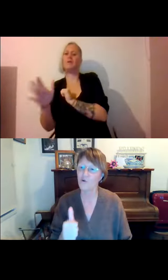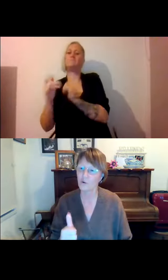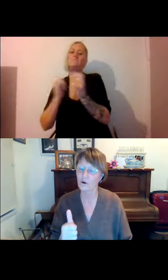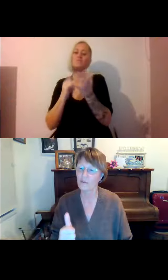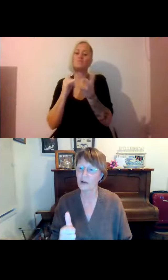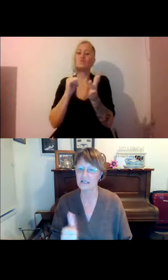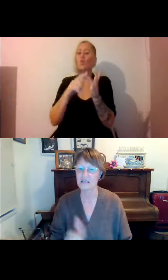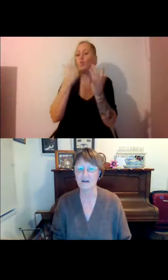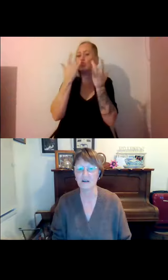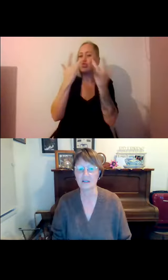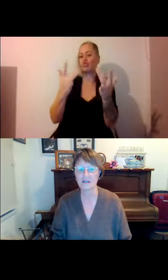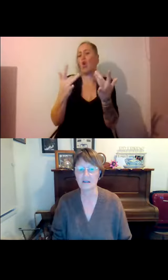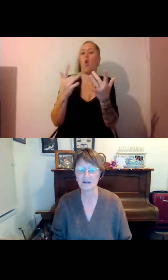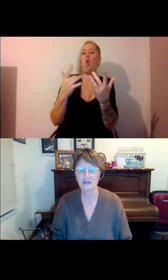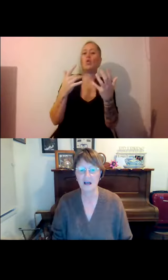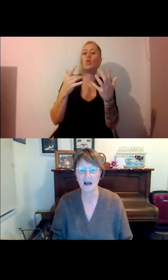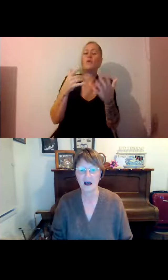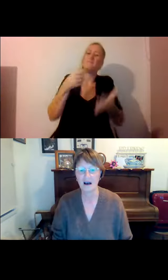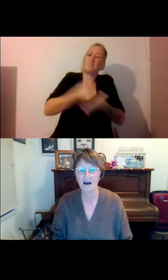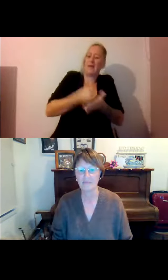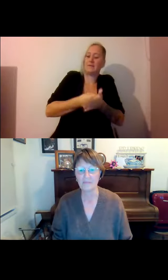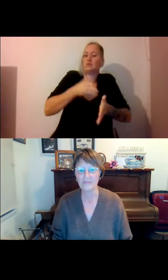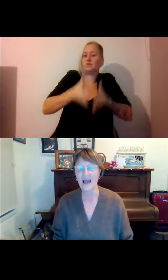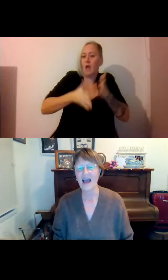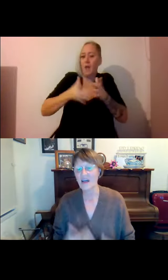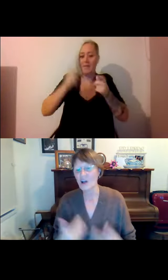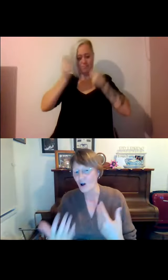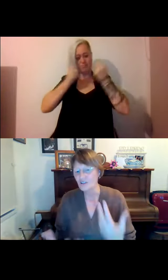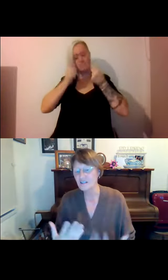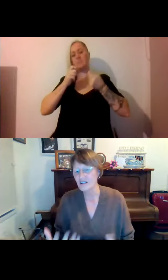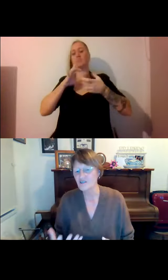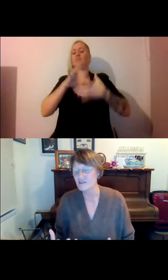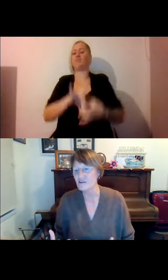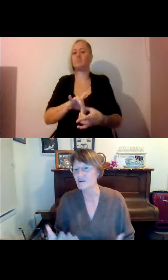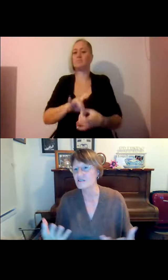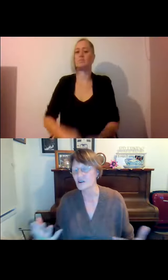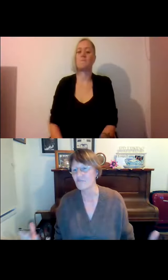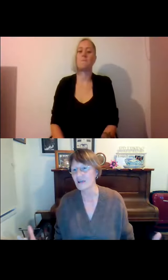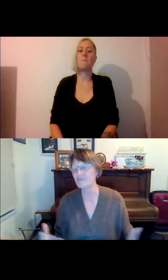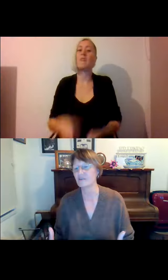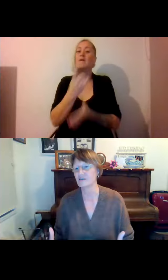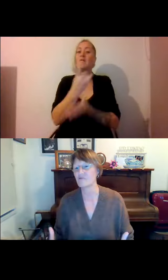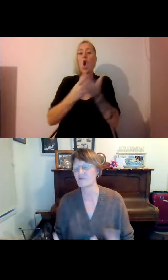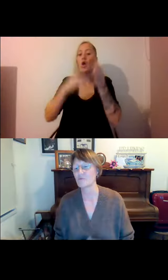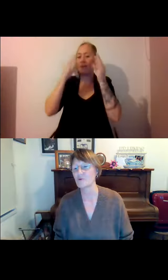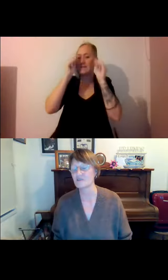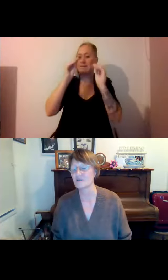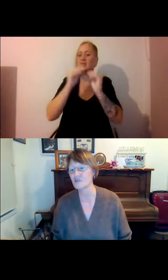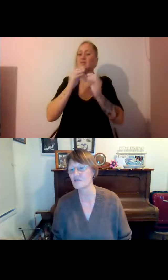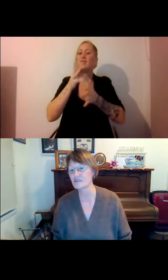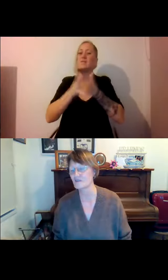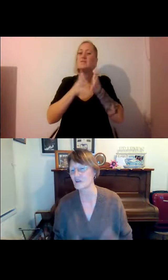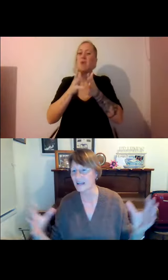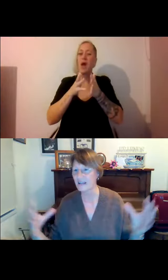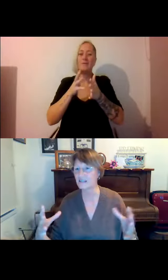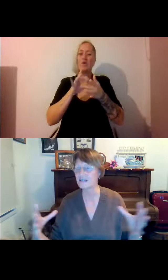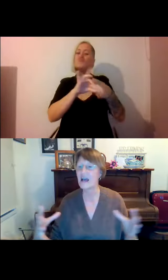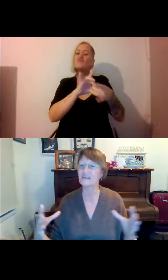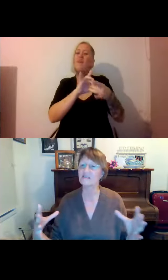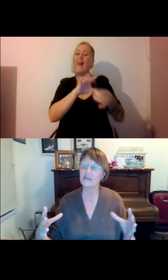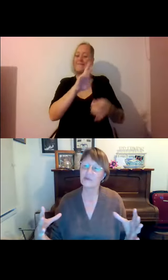those core basic signs. And they only teach the signs that are relevant for a person. They're using, so